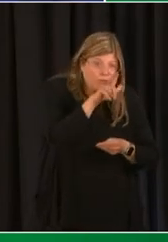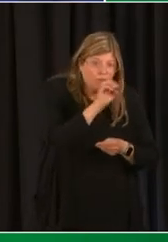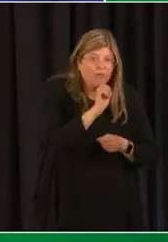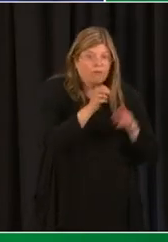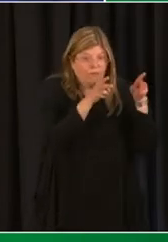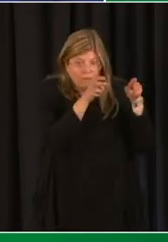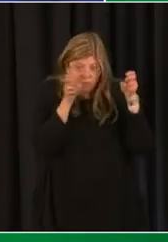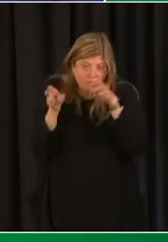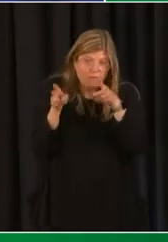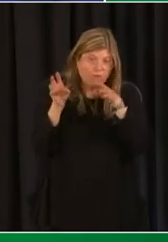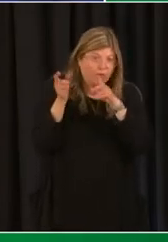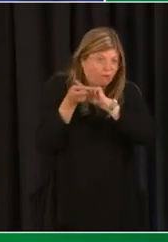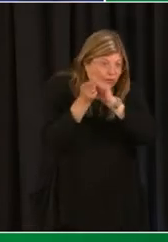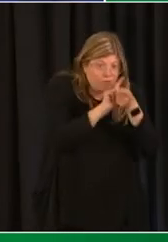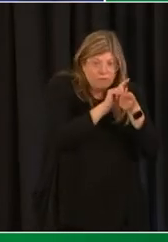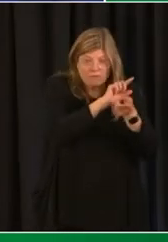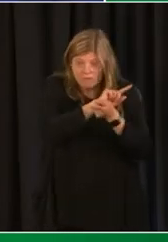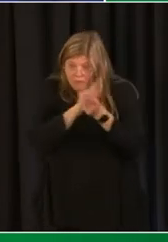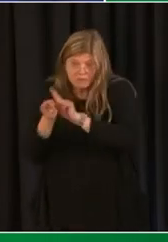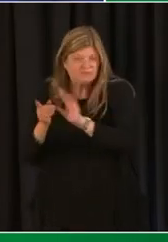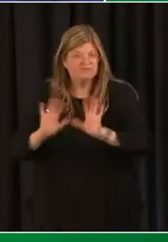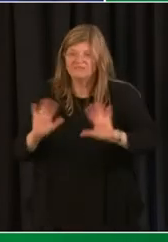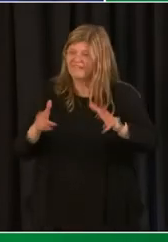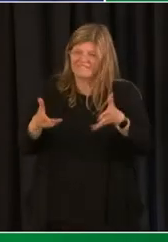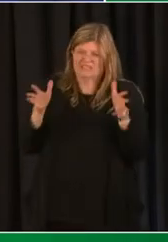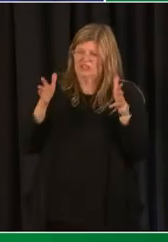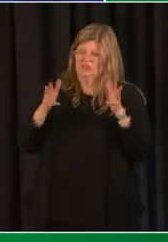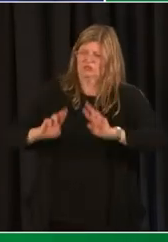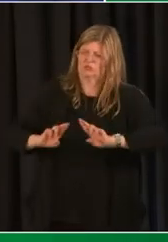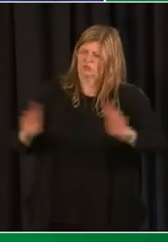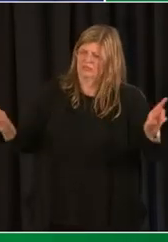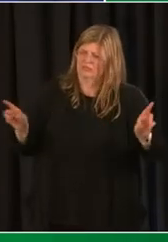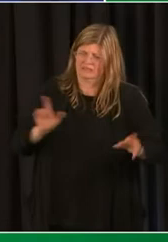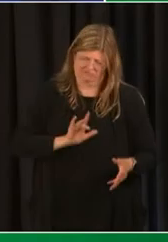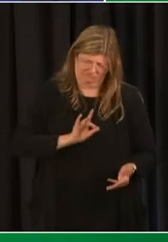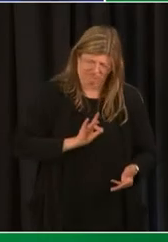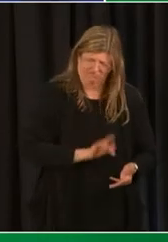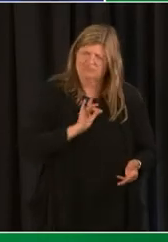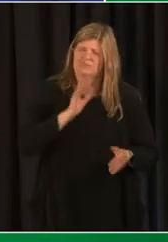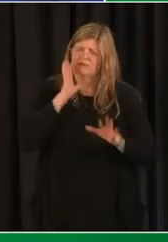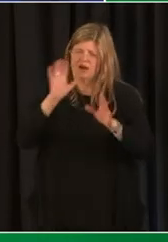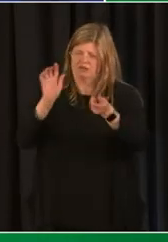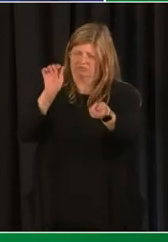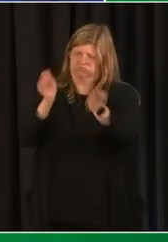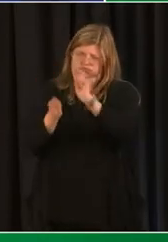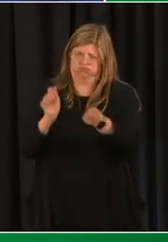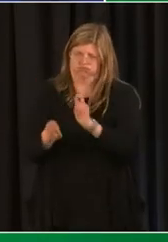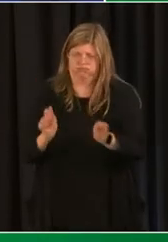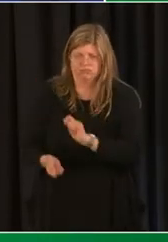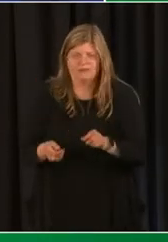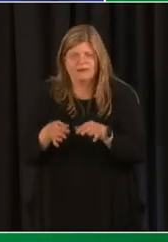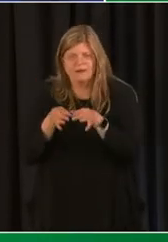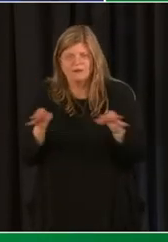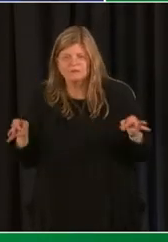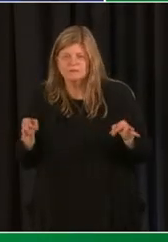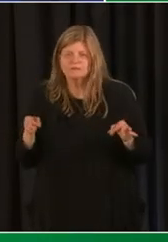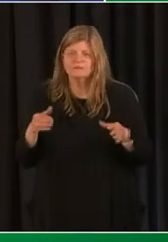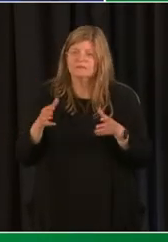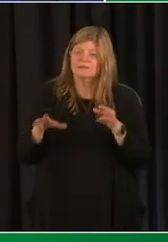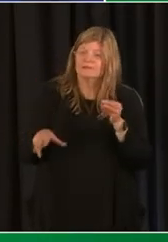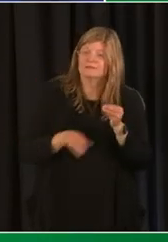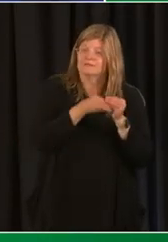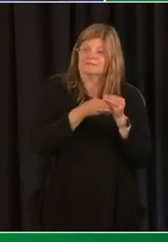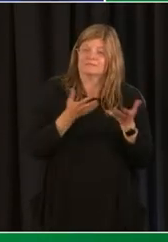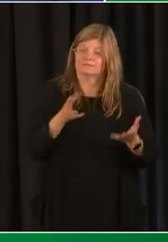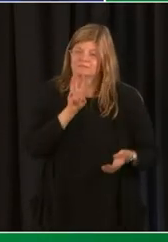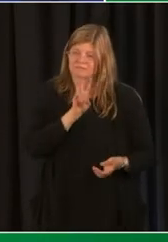You can have the first page translated by clicking select language in the upper right, but if there are issues with the additional pages, the